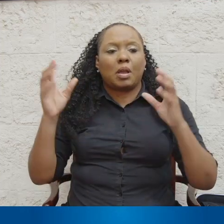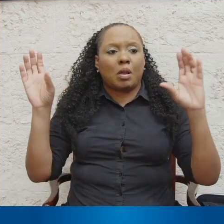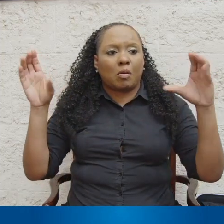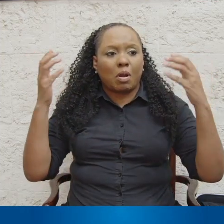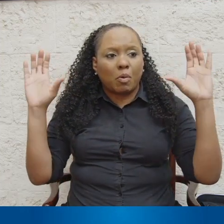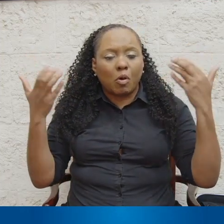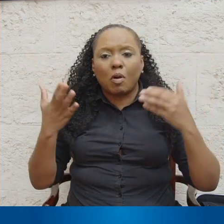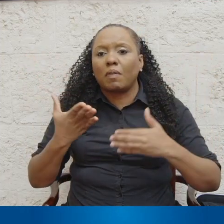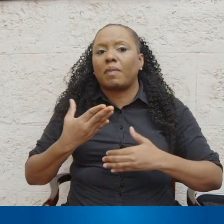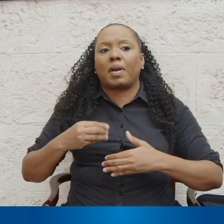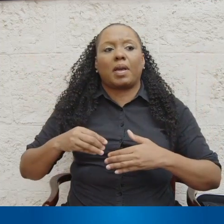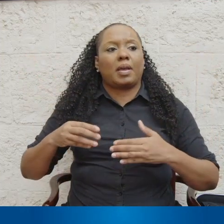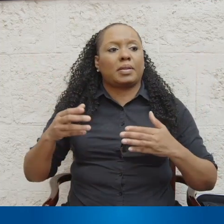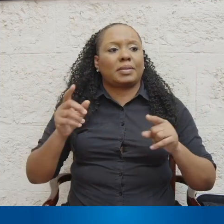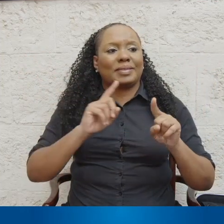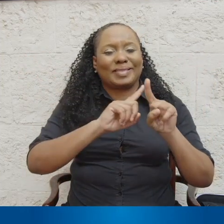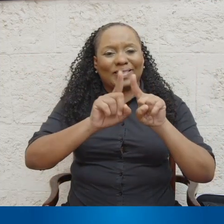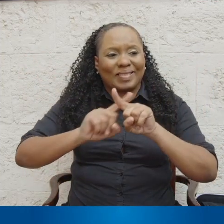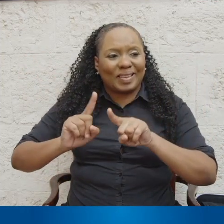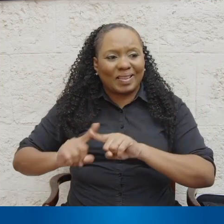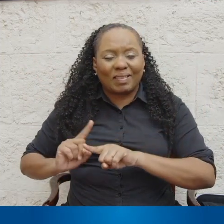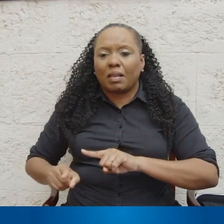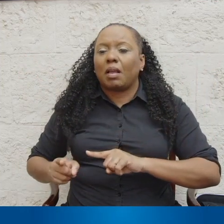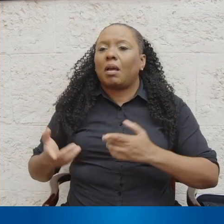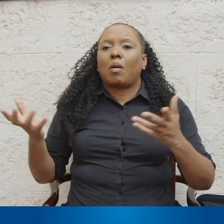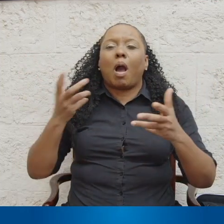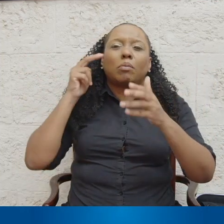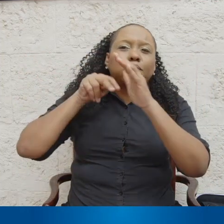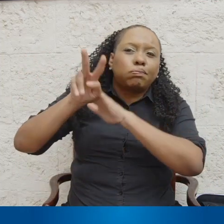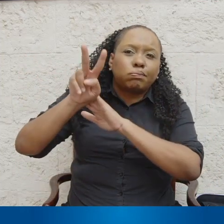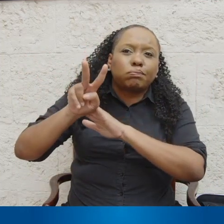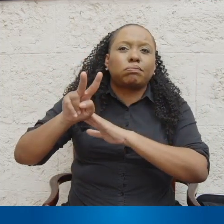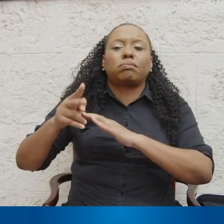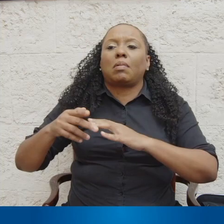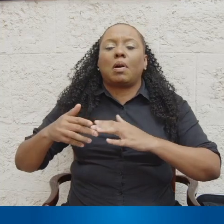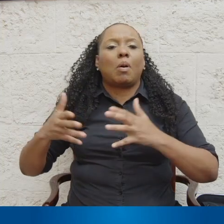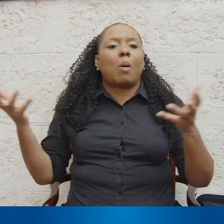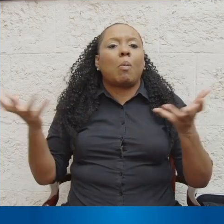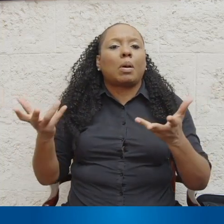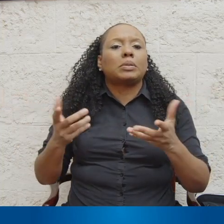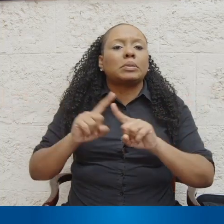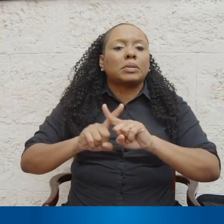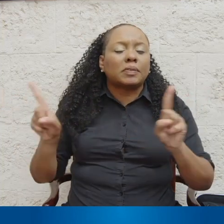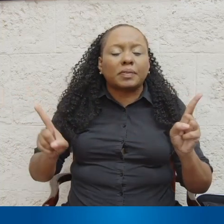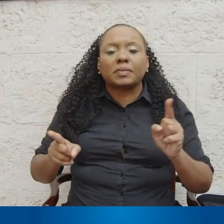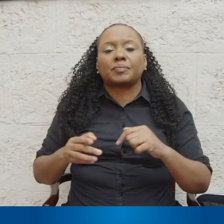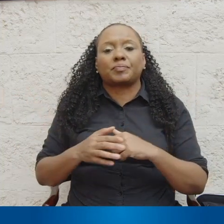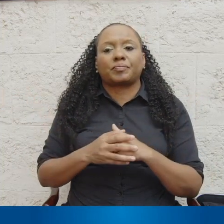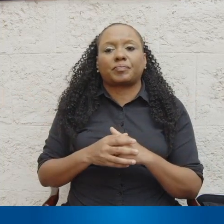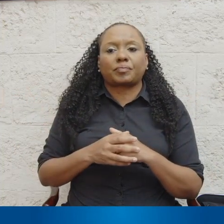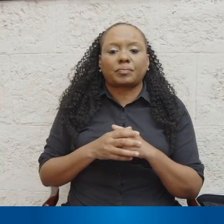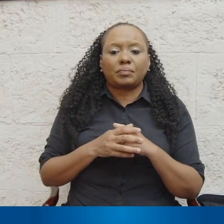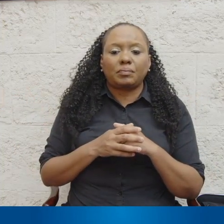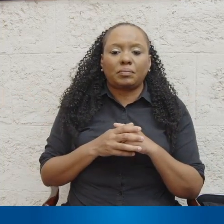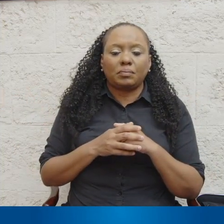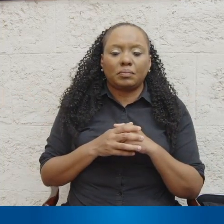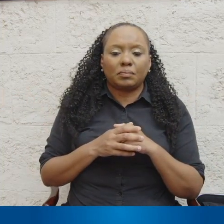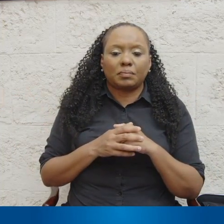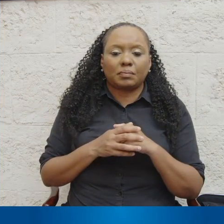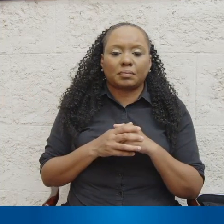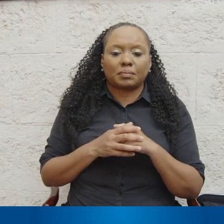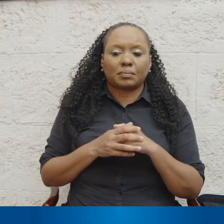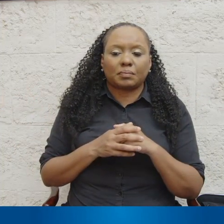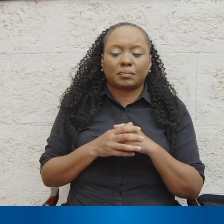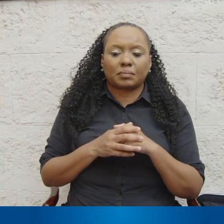venues and as well as the route, and we'll talk about what those insights look like and how we're doing it differently as well. But just to say to you